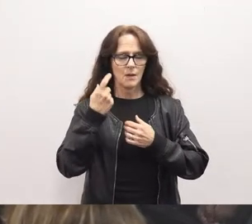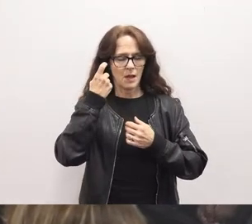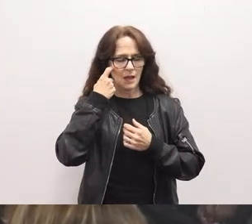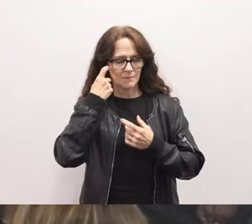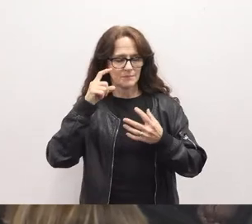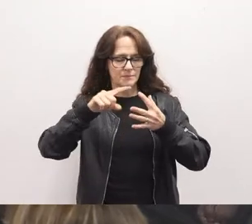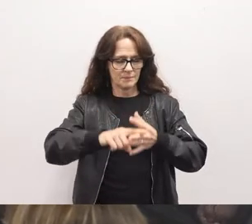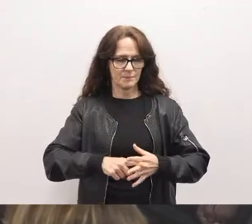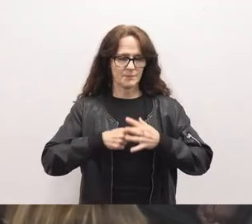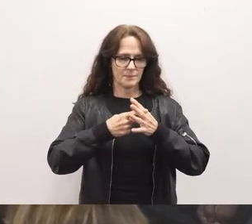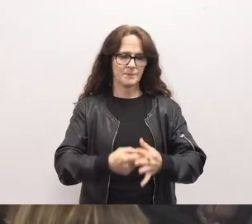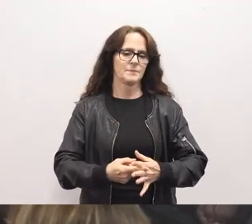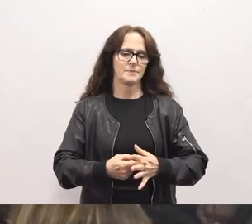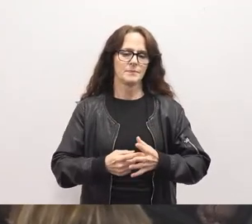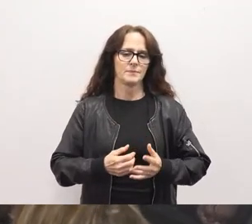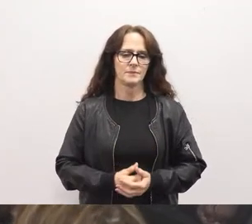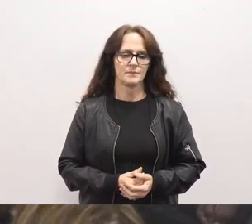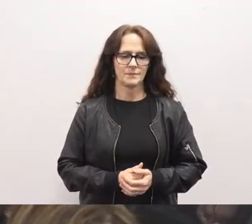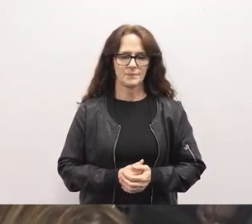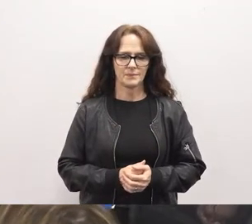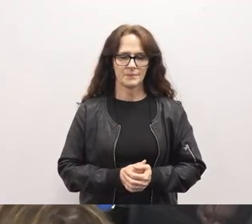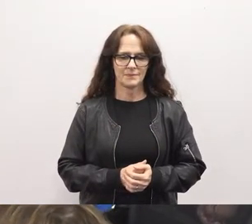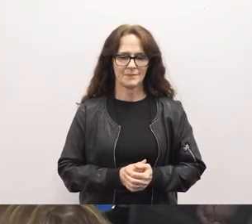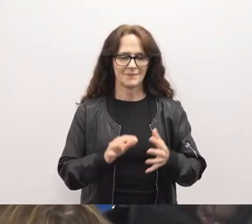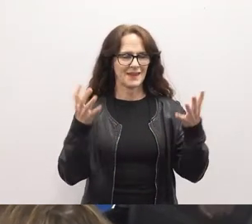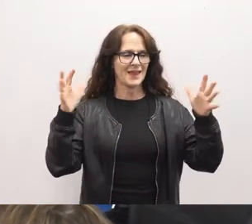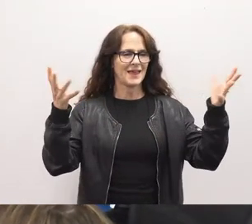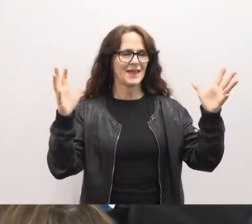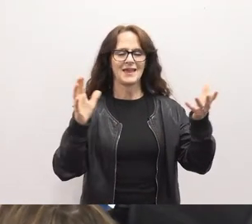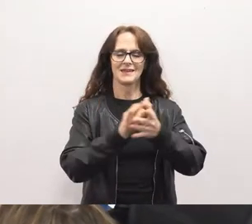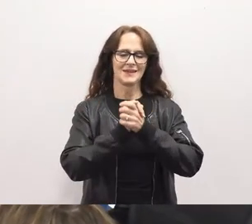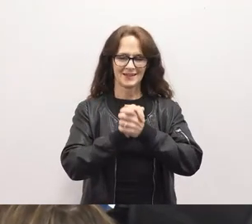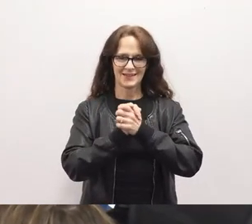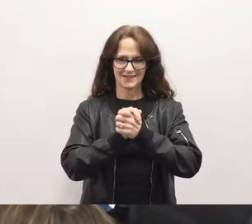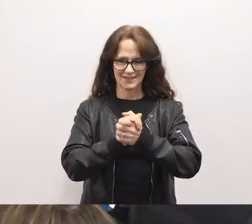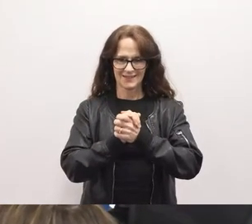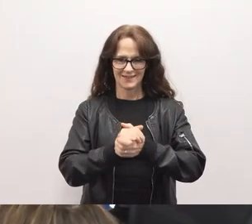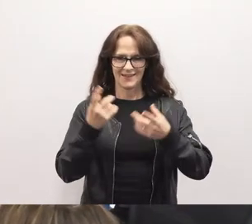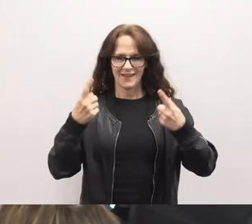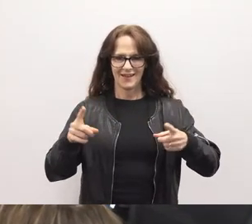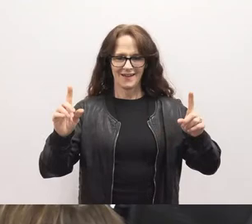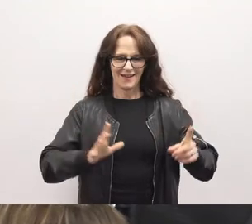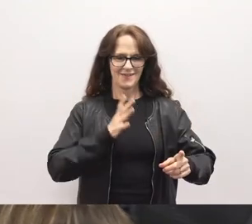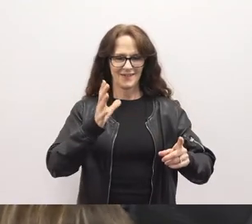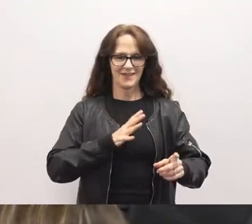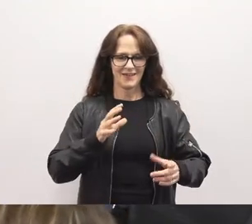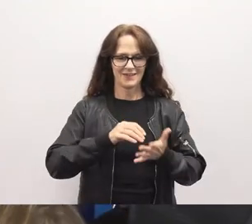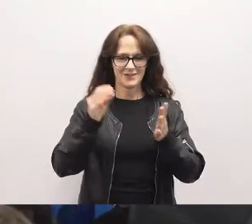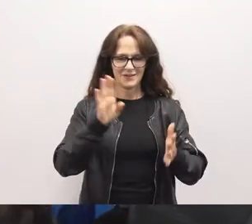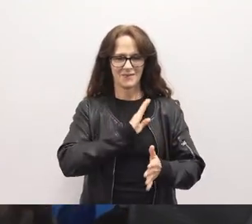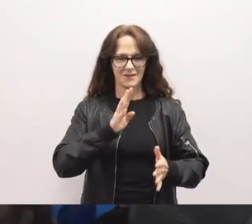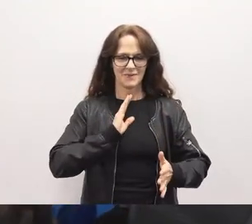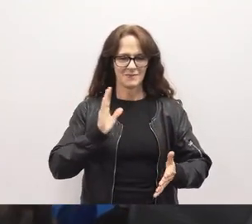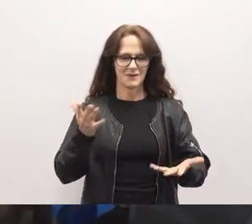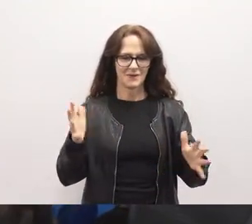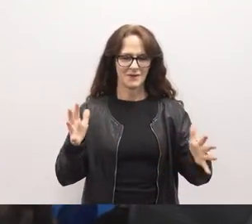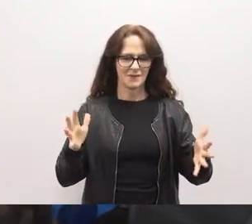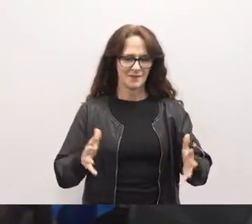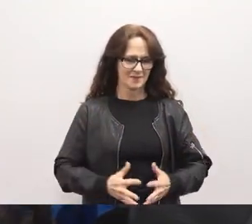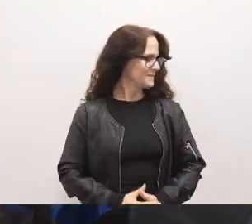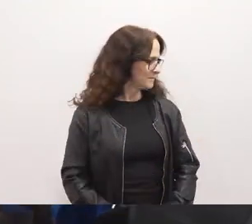the duties upon which I am about to enter. Congratulations, you are officially a student board member.